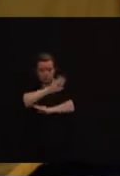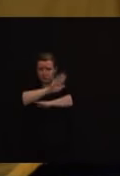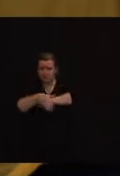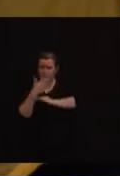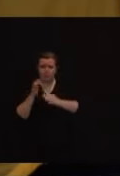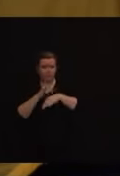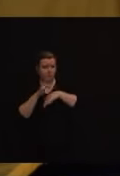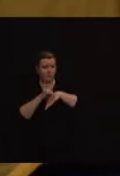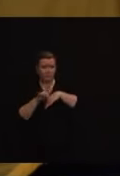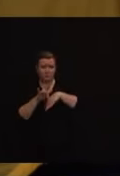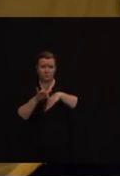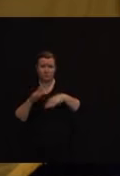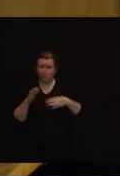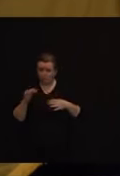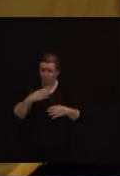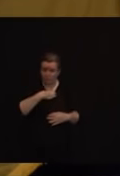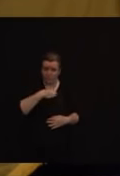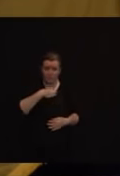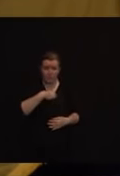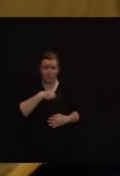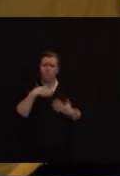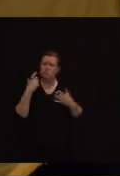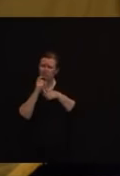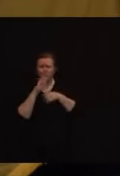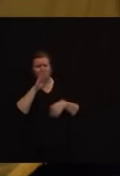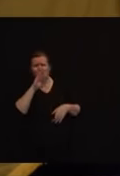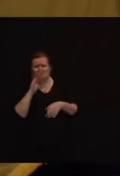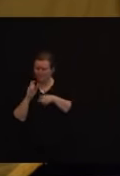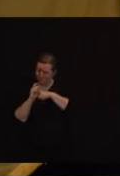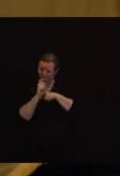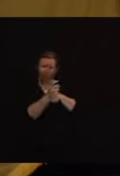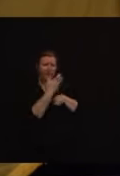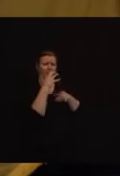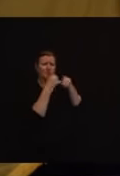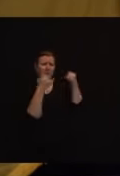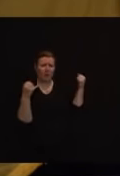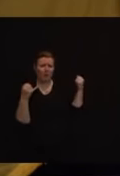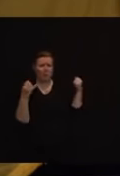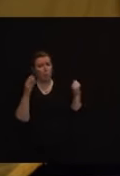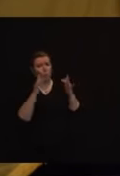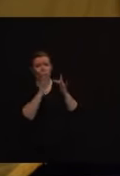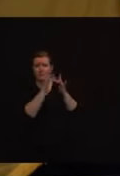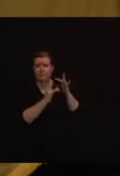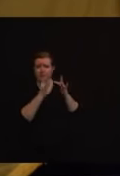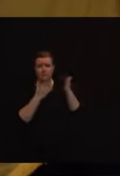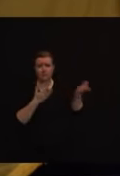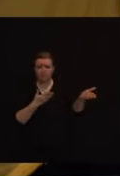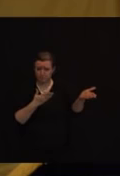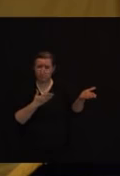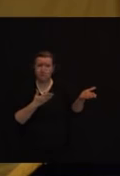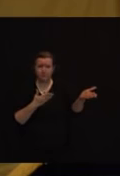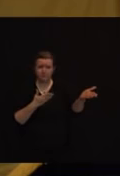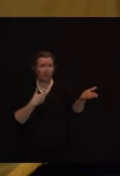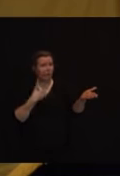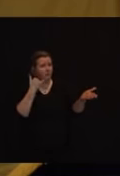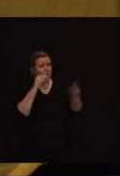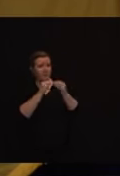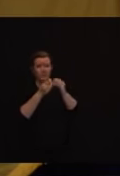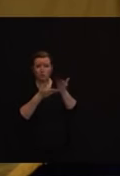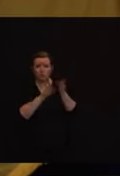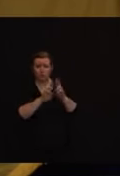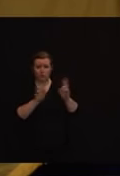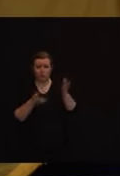the hotline. You can go on our website, and the number is